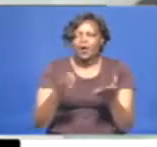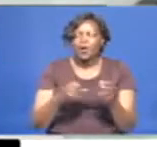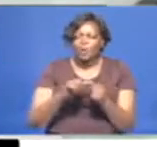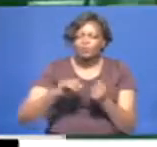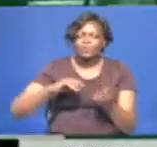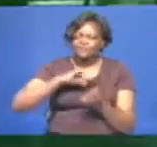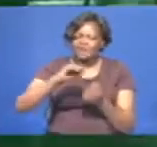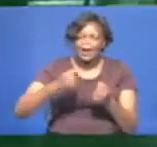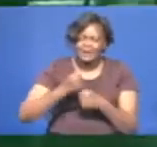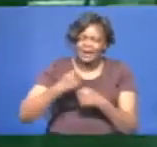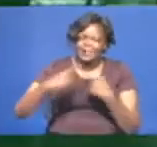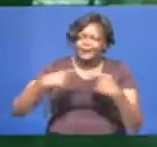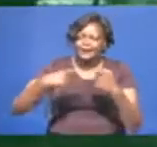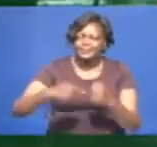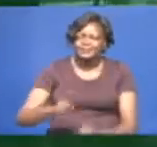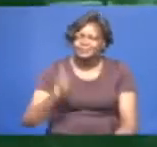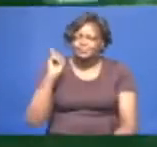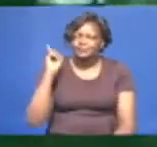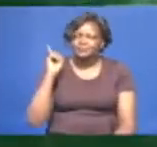process.